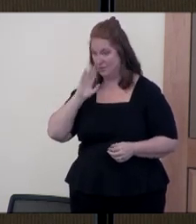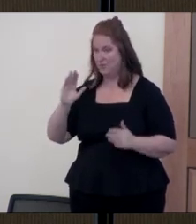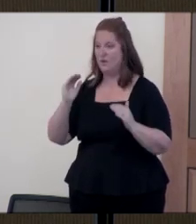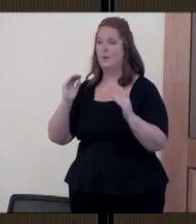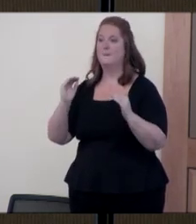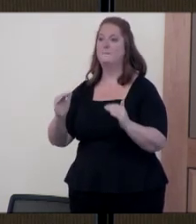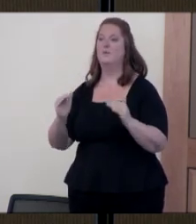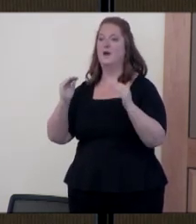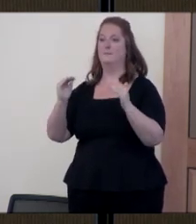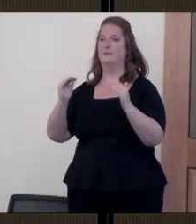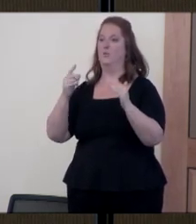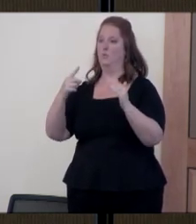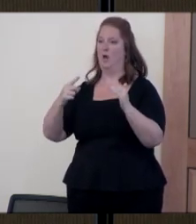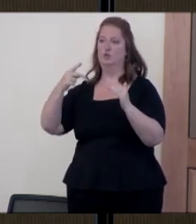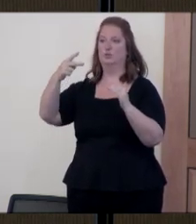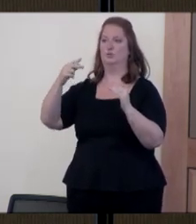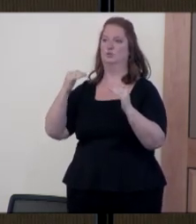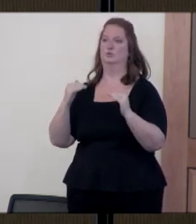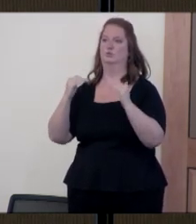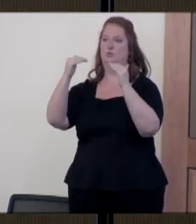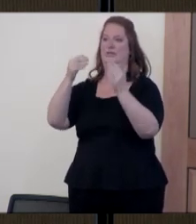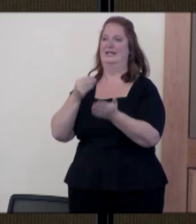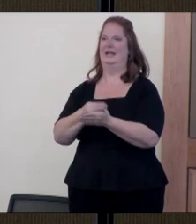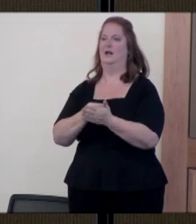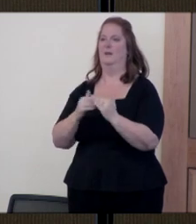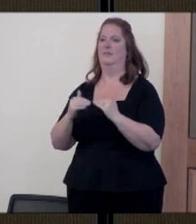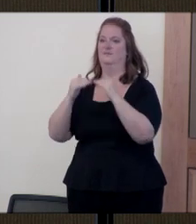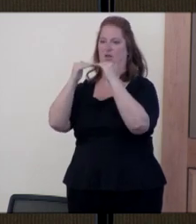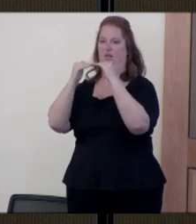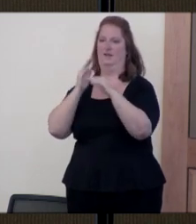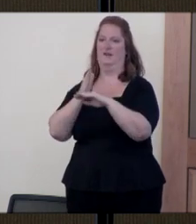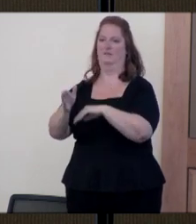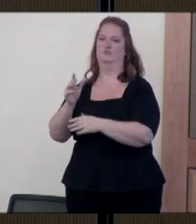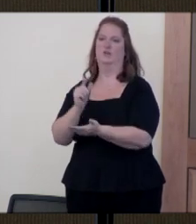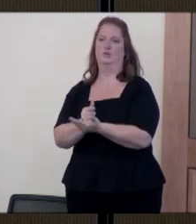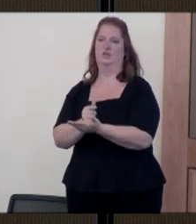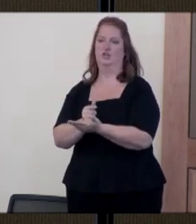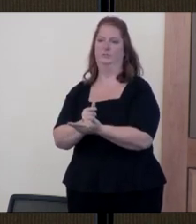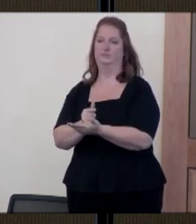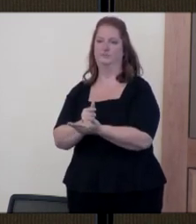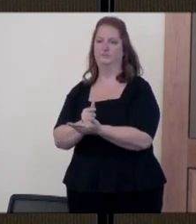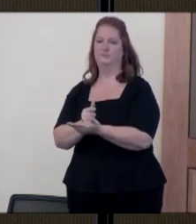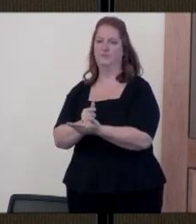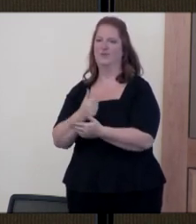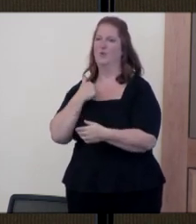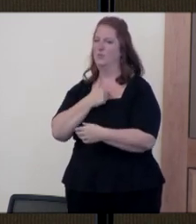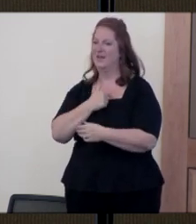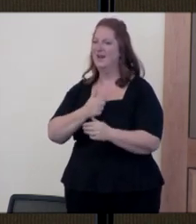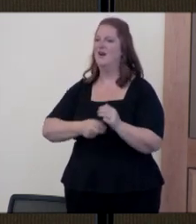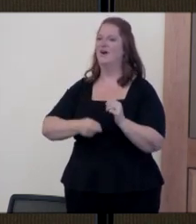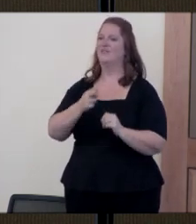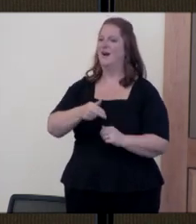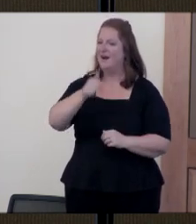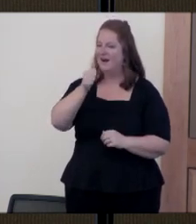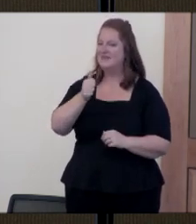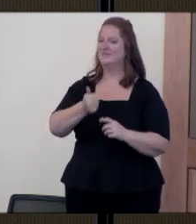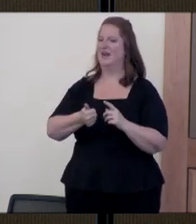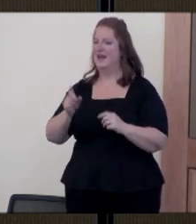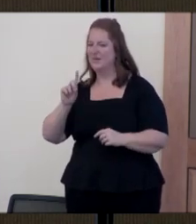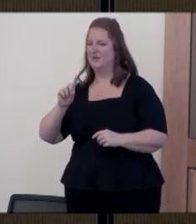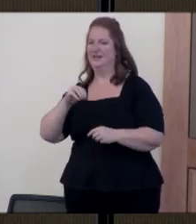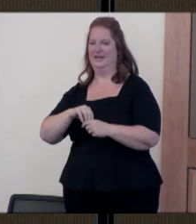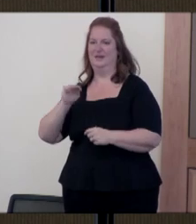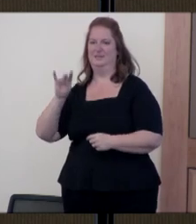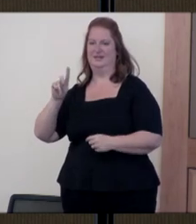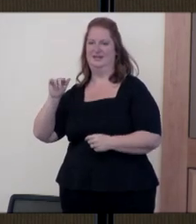2 or more income quartiles after they graduate, among the highest of any university in the Mid-Atlantic.